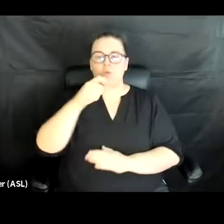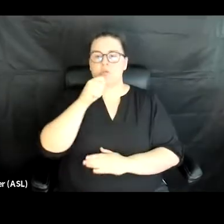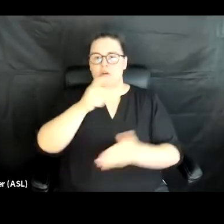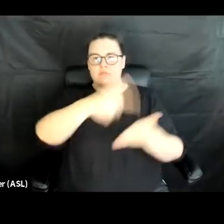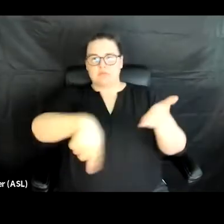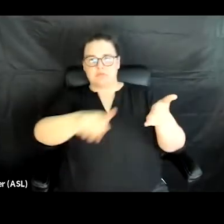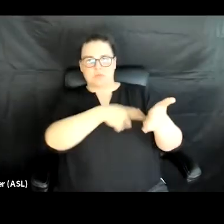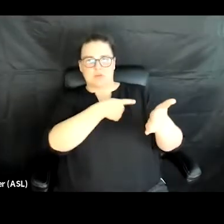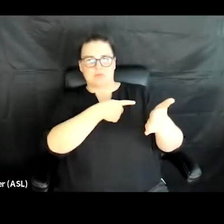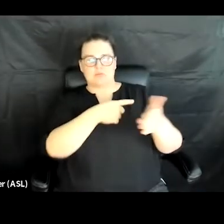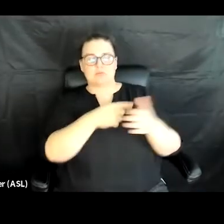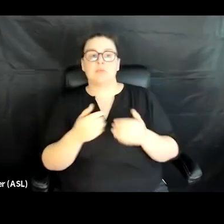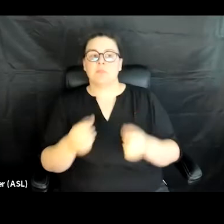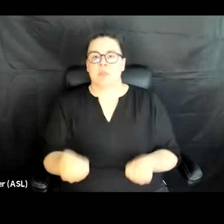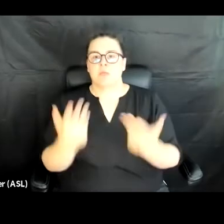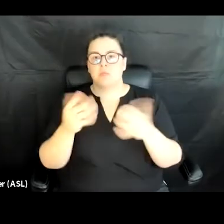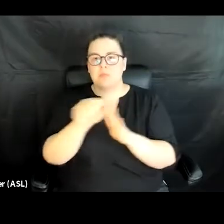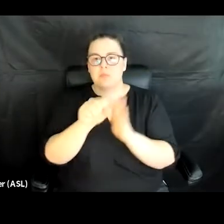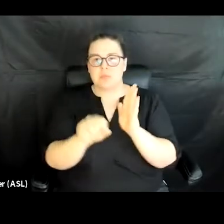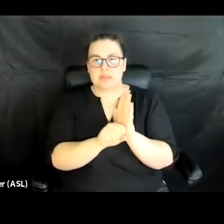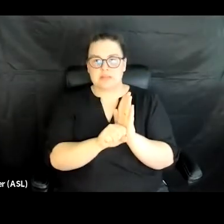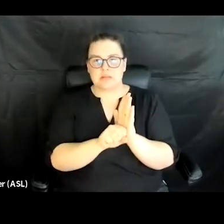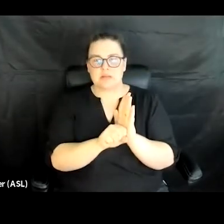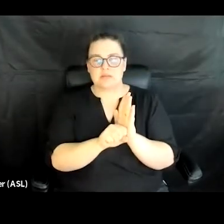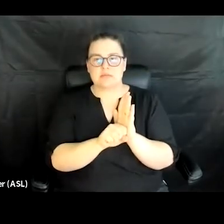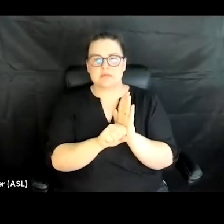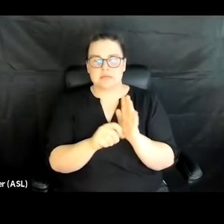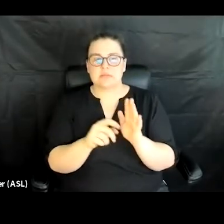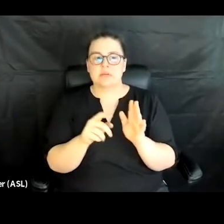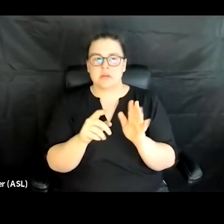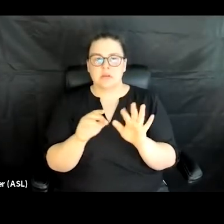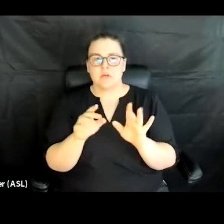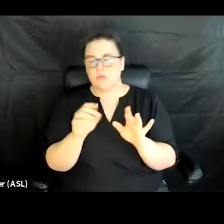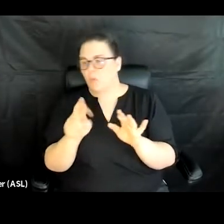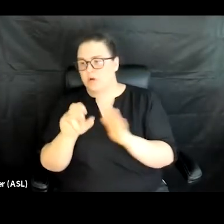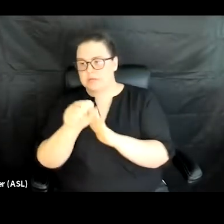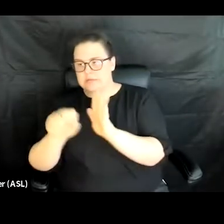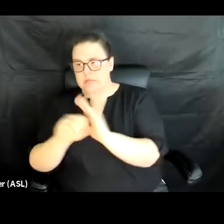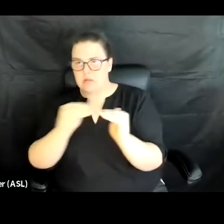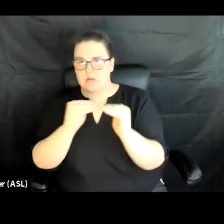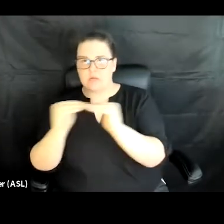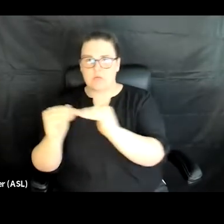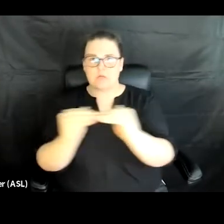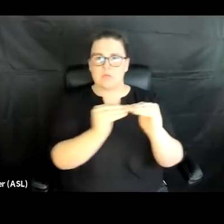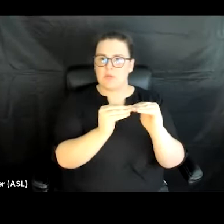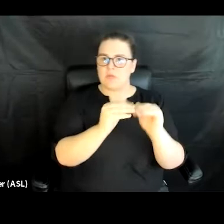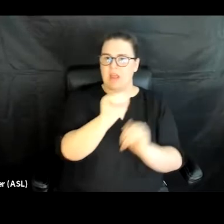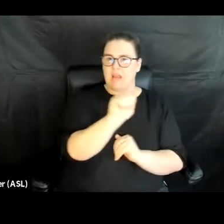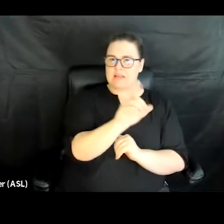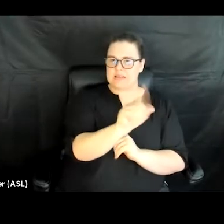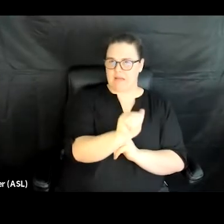You have in many states state equivalents of the Americans with Disabilities